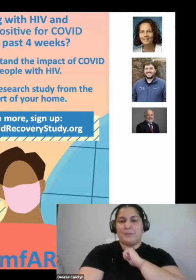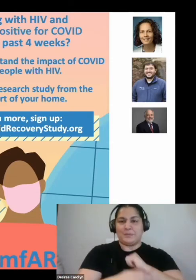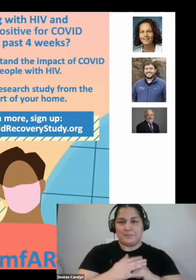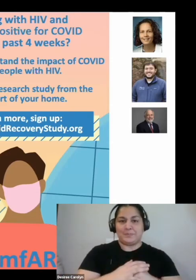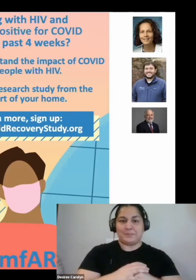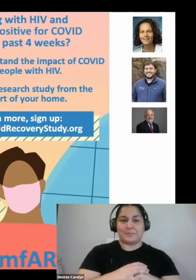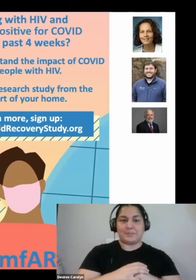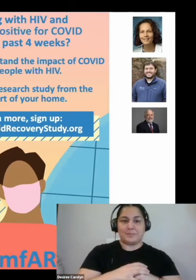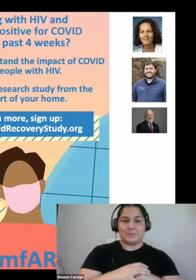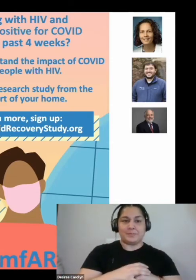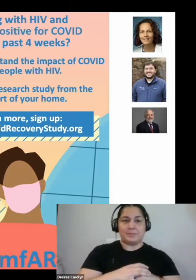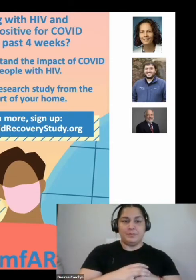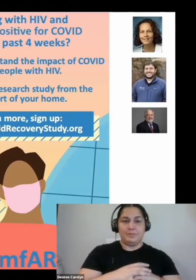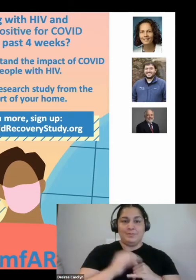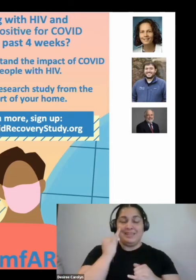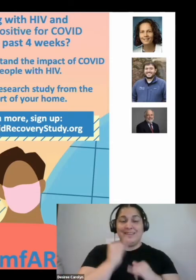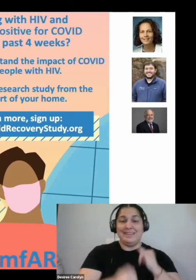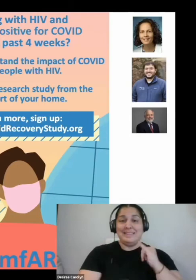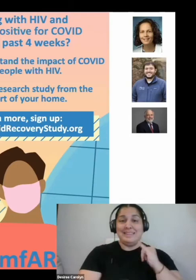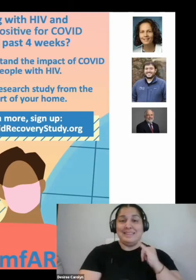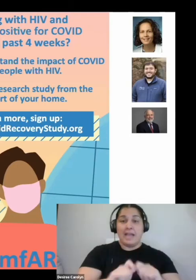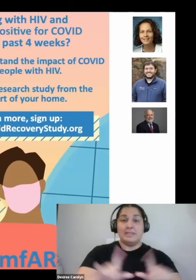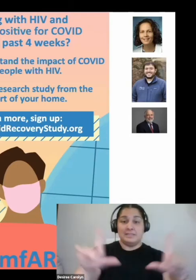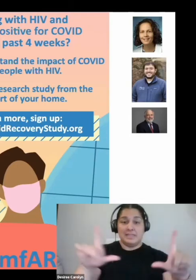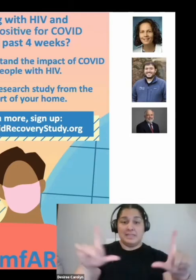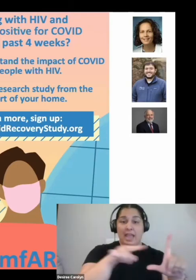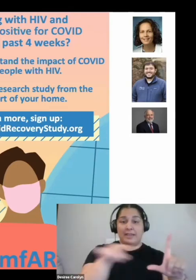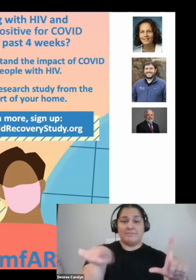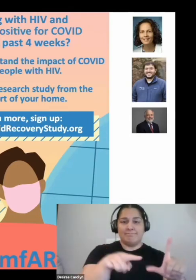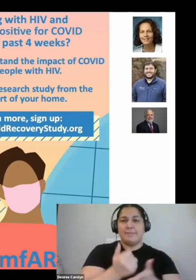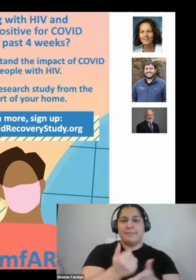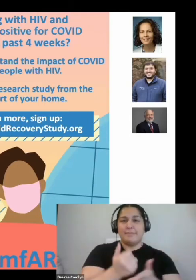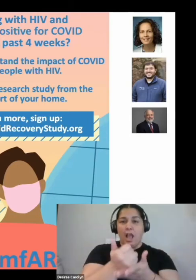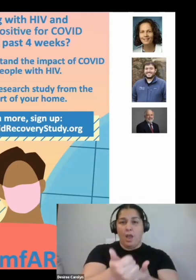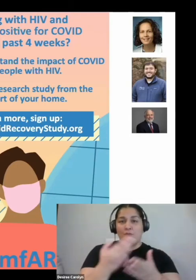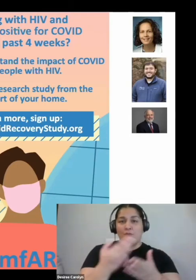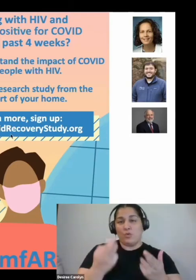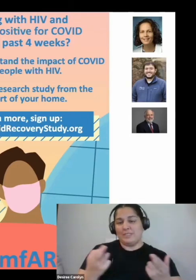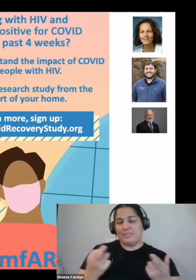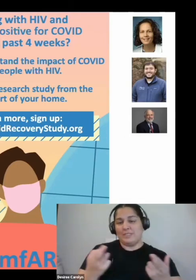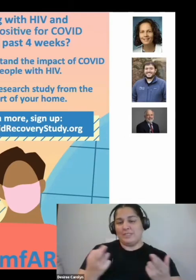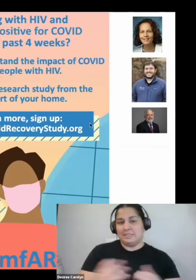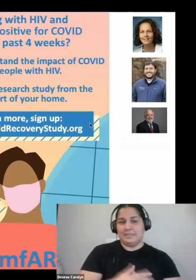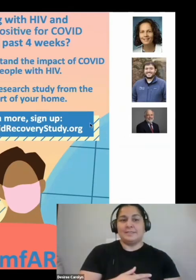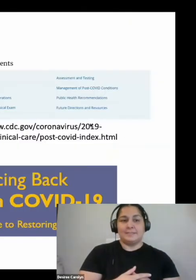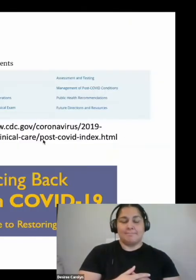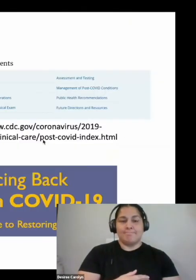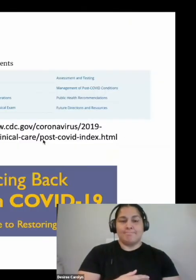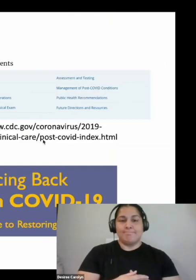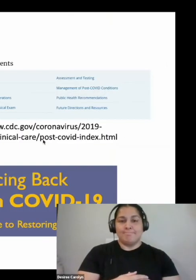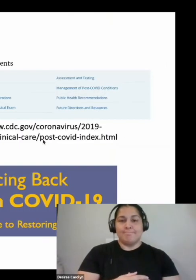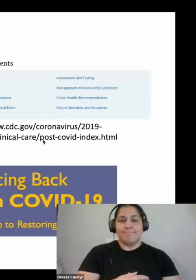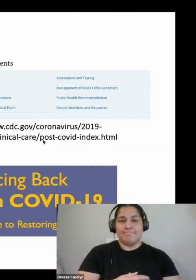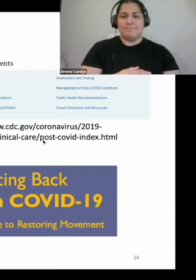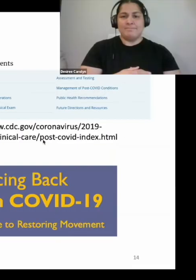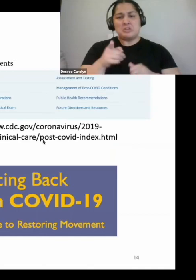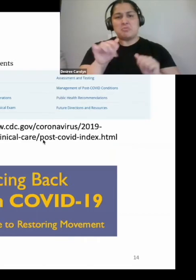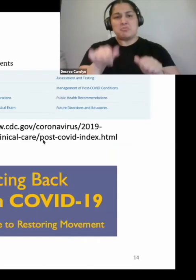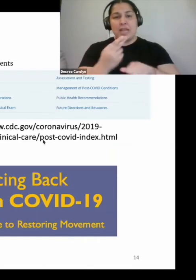This last slide has a few more helpful resources that I won't talk through, but I think are sometimes useful and can be